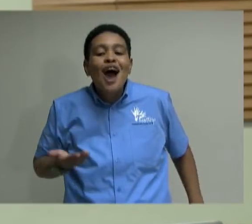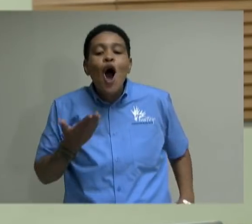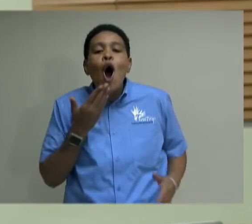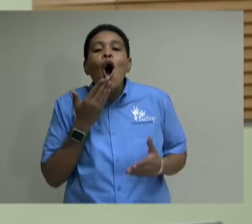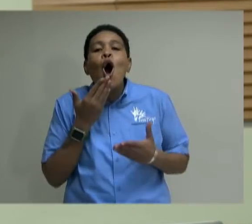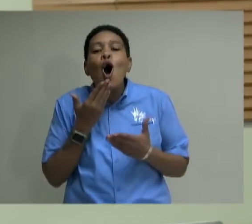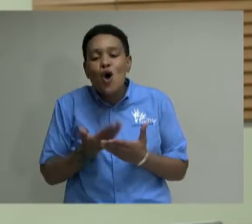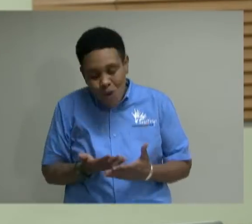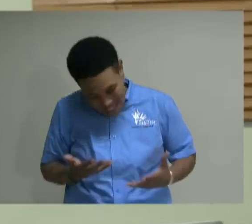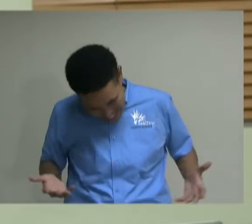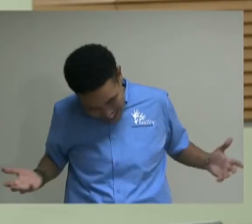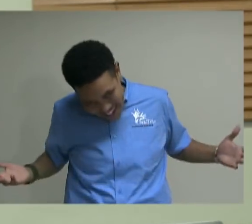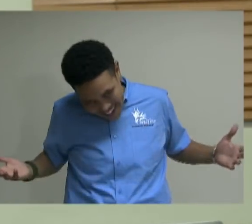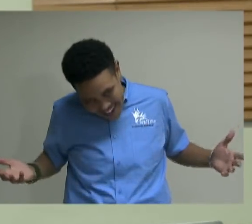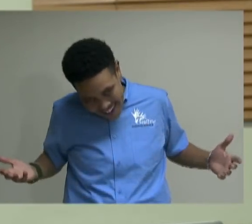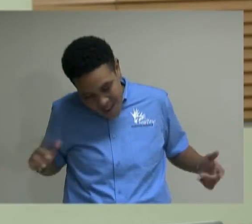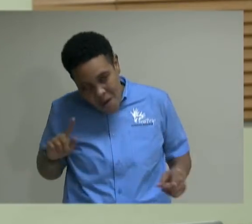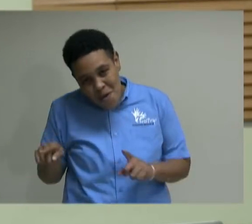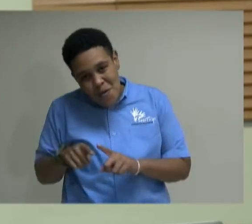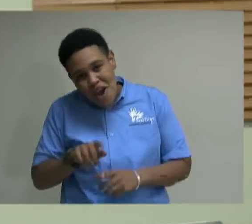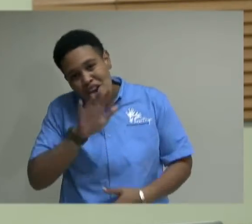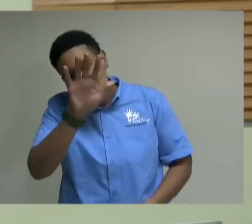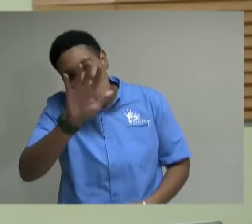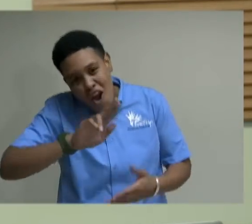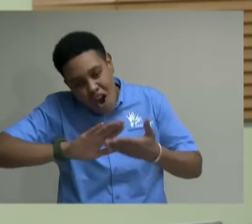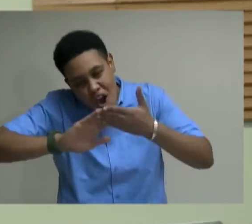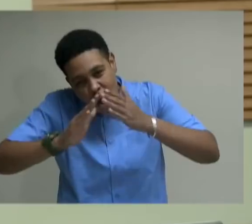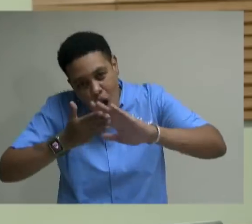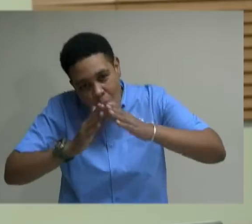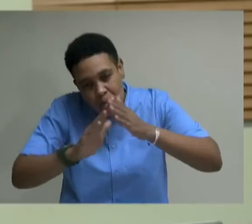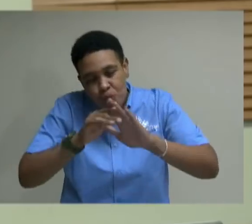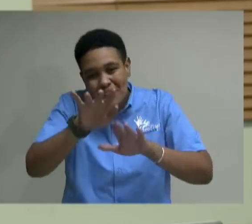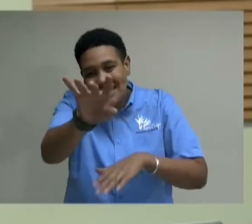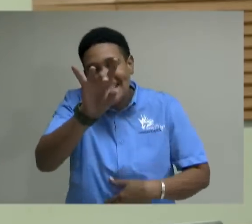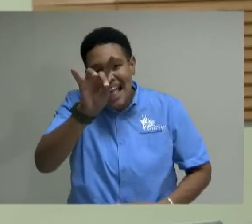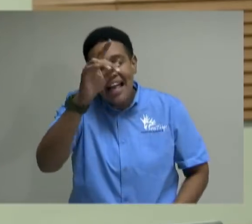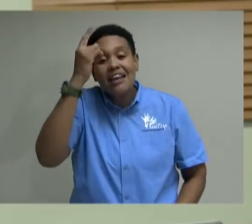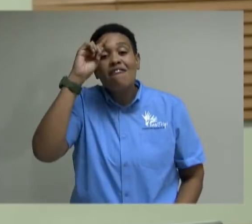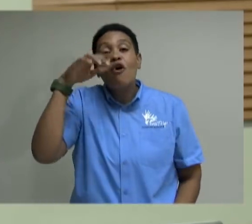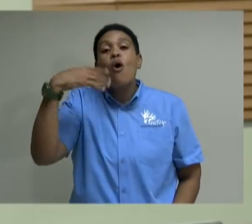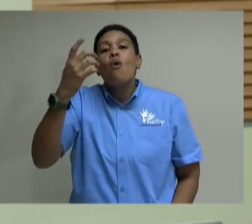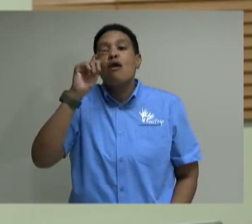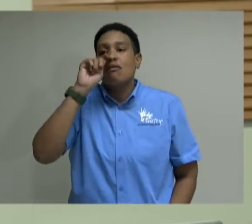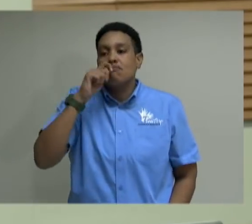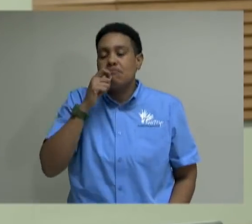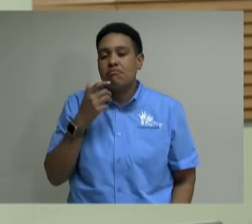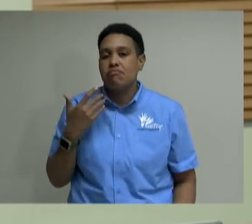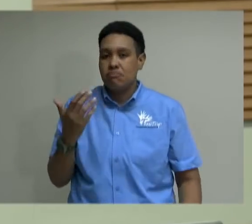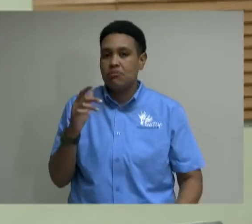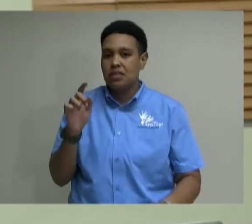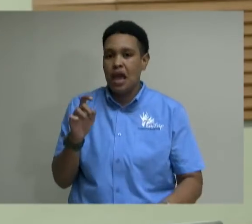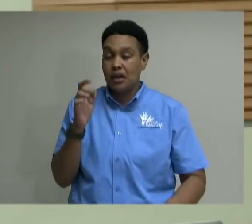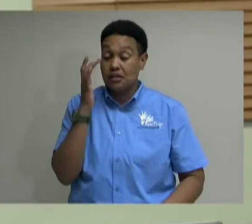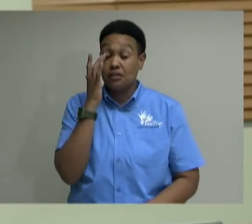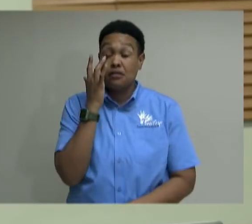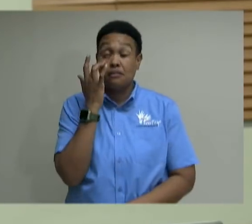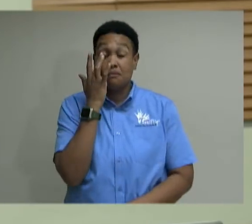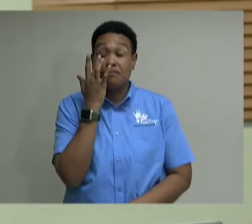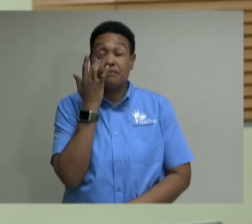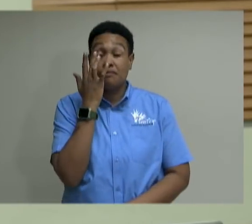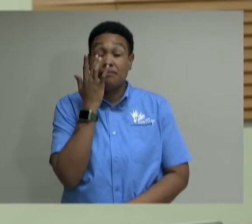thing when your community is selected for intervention, because there's